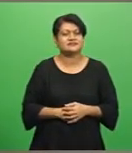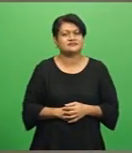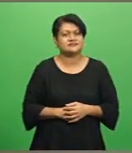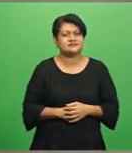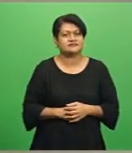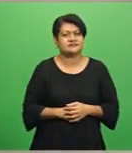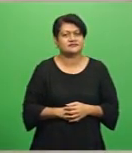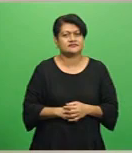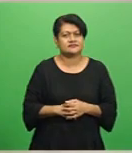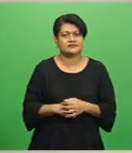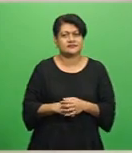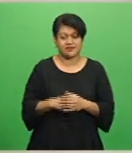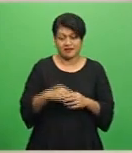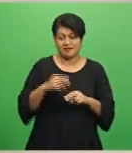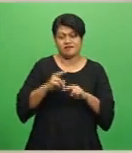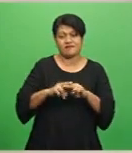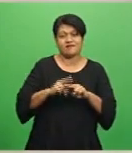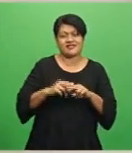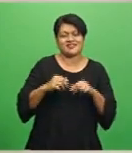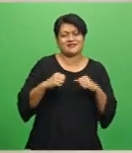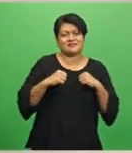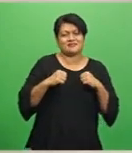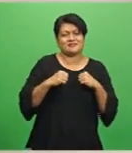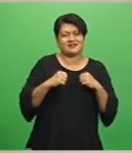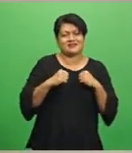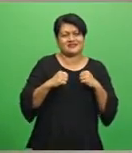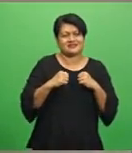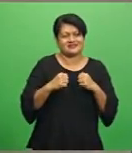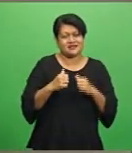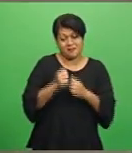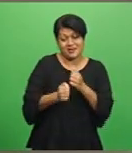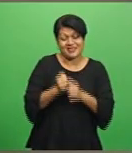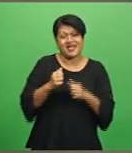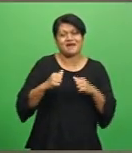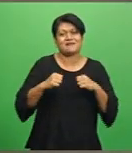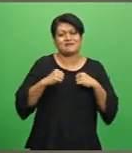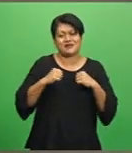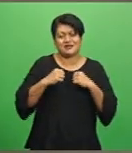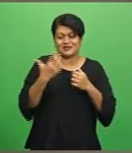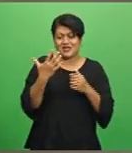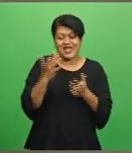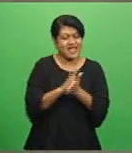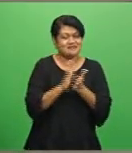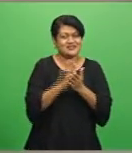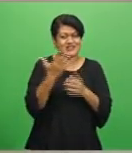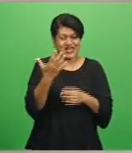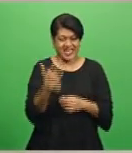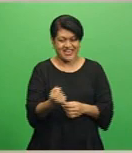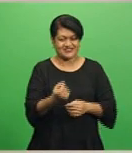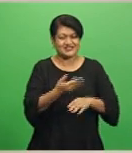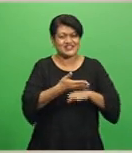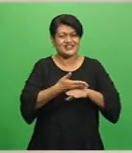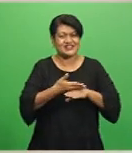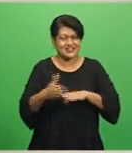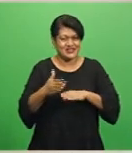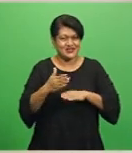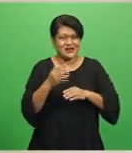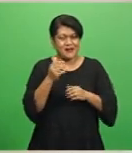his father is very proud, and he's very happy to have him. On New Year's Eve, it's a